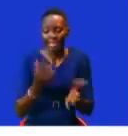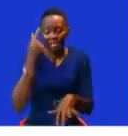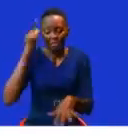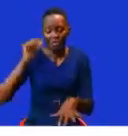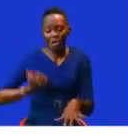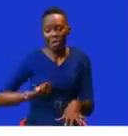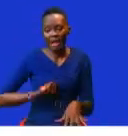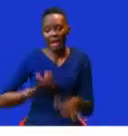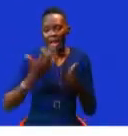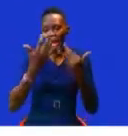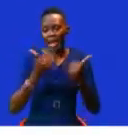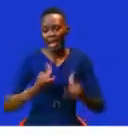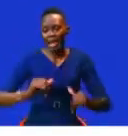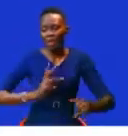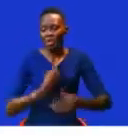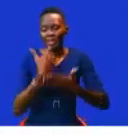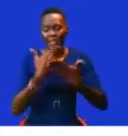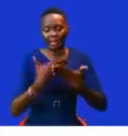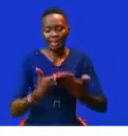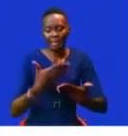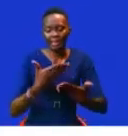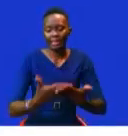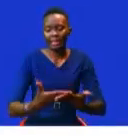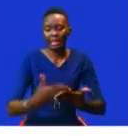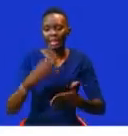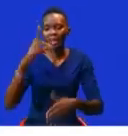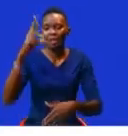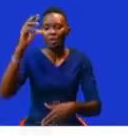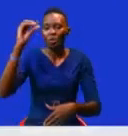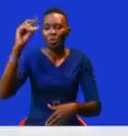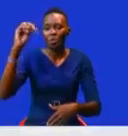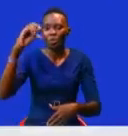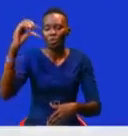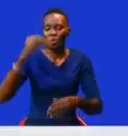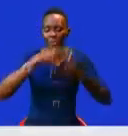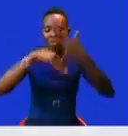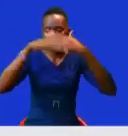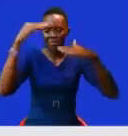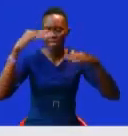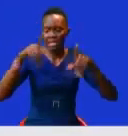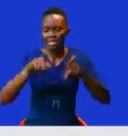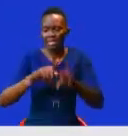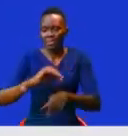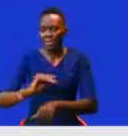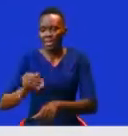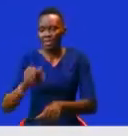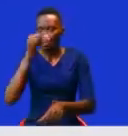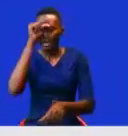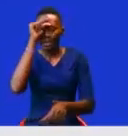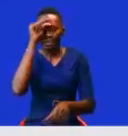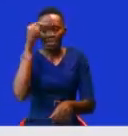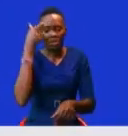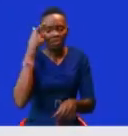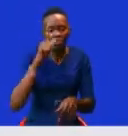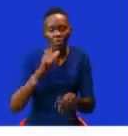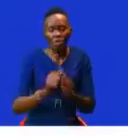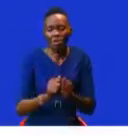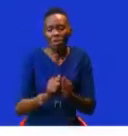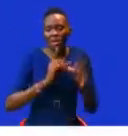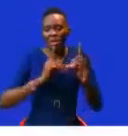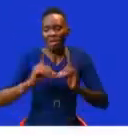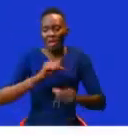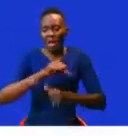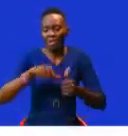girls. So we'd really thank the university and the county government for talking. They are talking